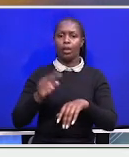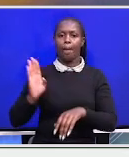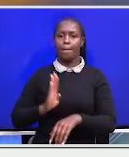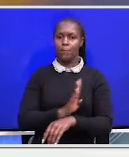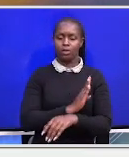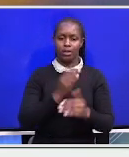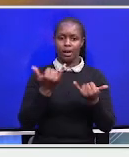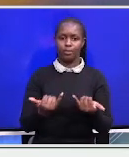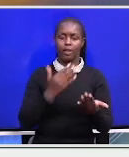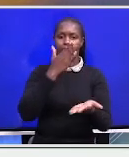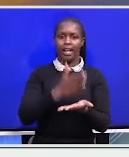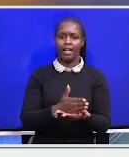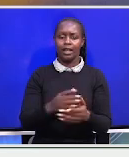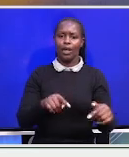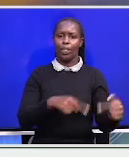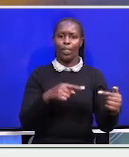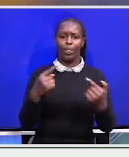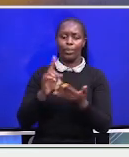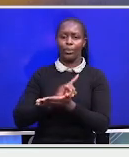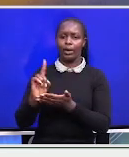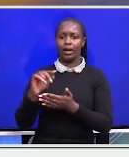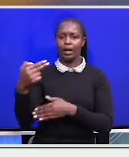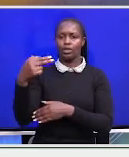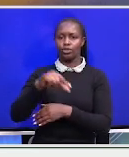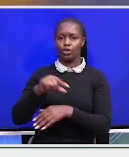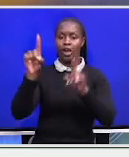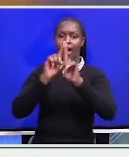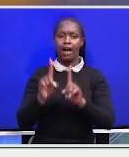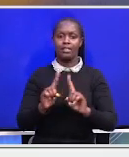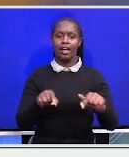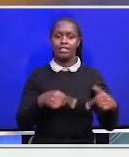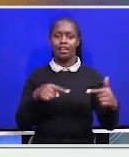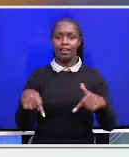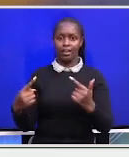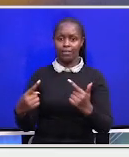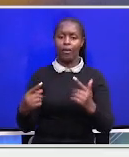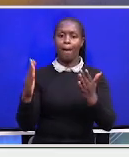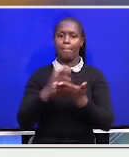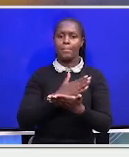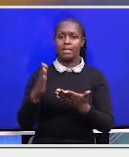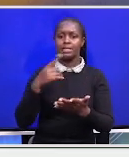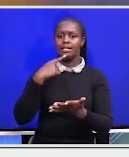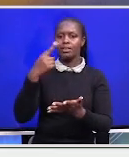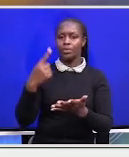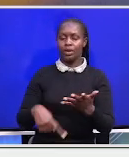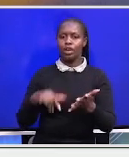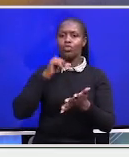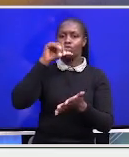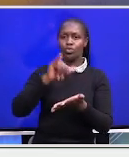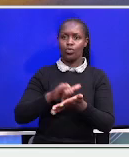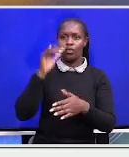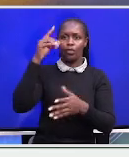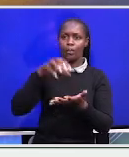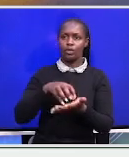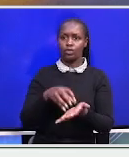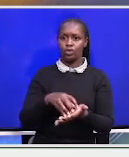a chaotic week at the party's headquarters as rival factions locked horns on Malala's contested slot. President William